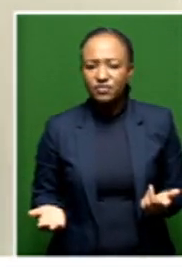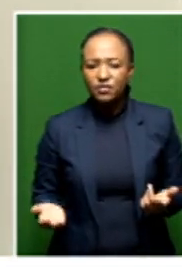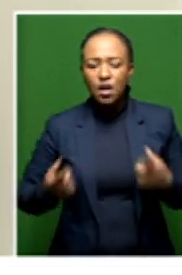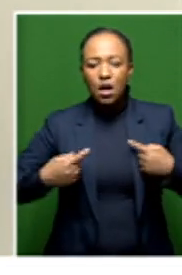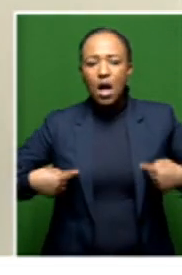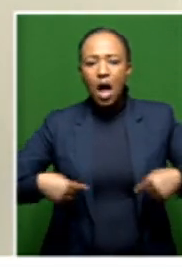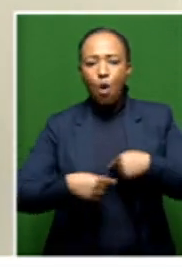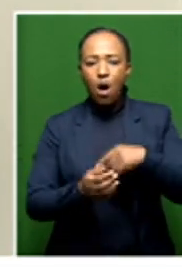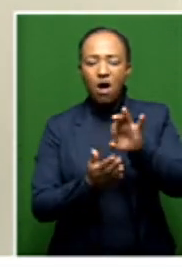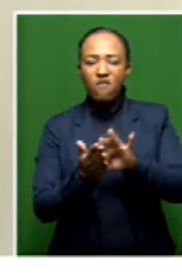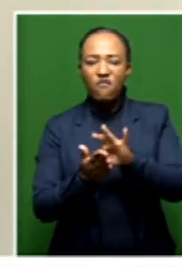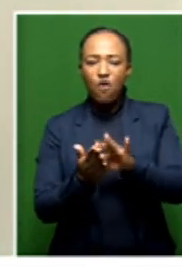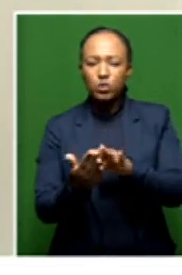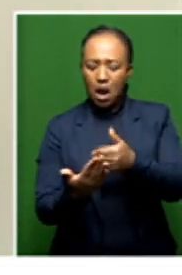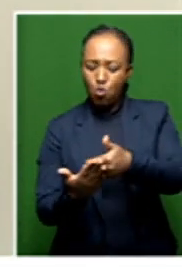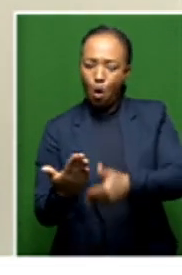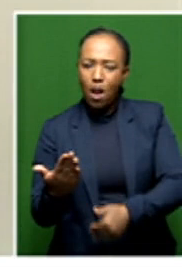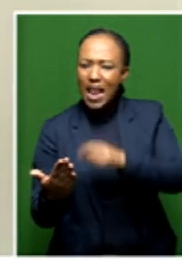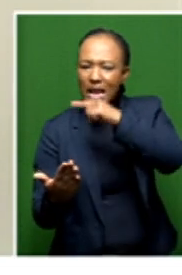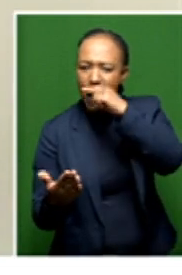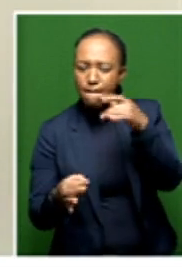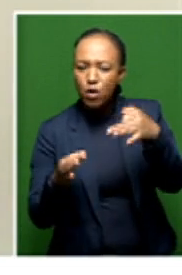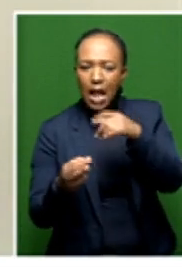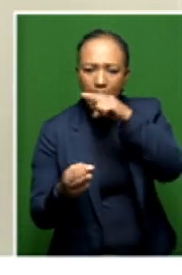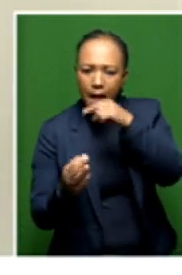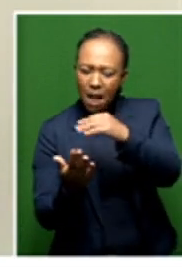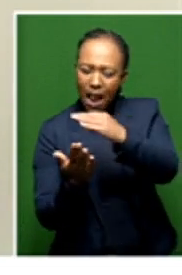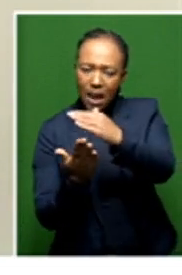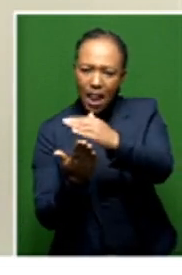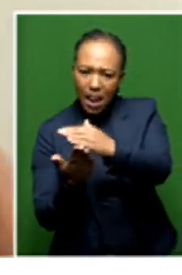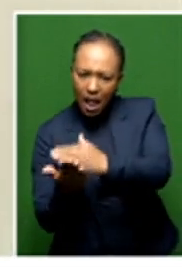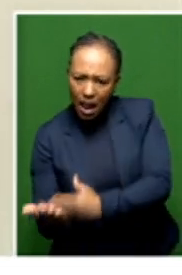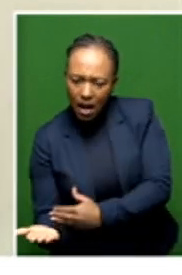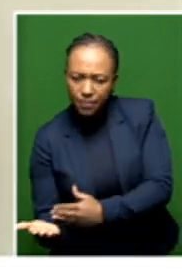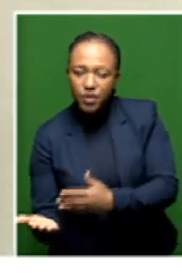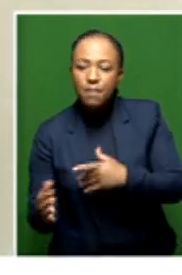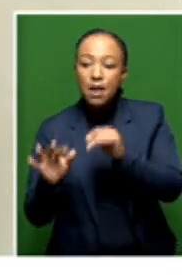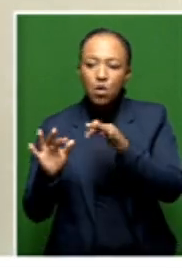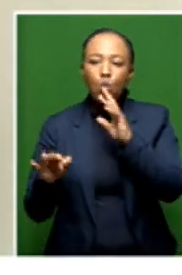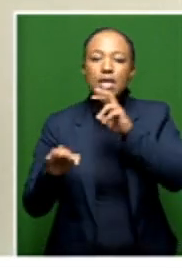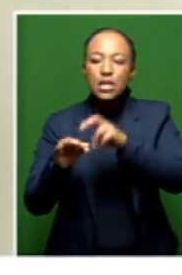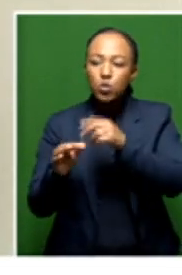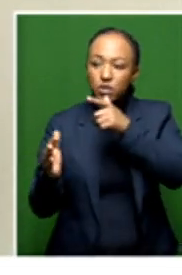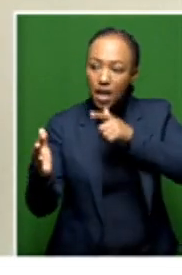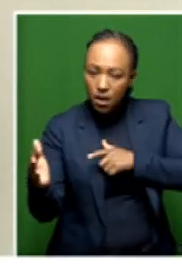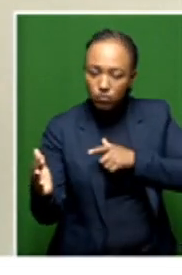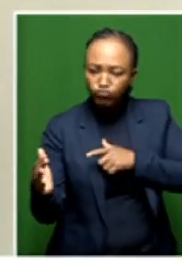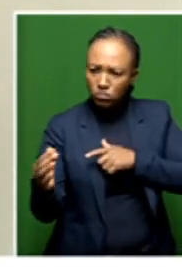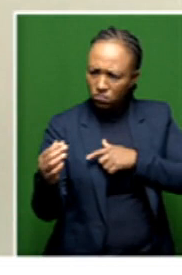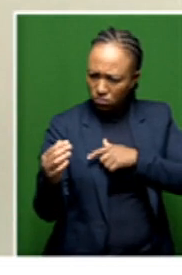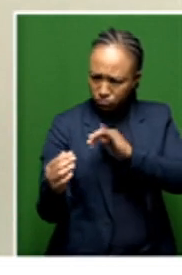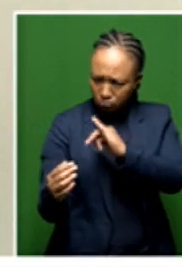Our voters' roll is overpopulated. But we need people that are going to tell us. We need to understand whether we are reading from the